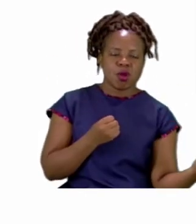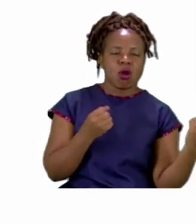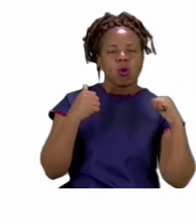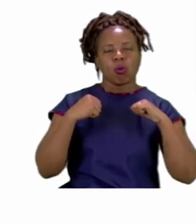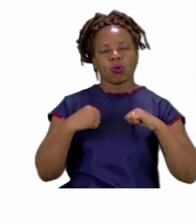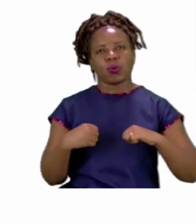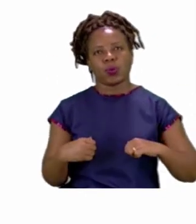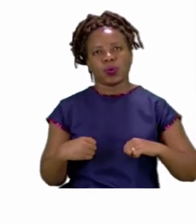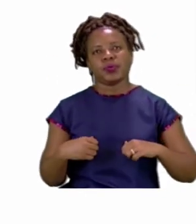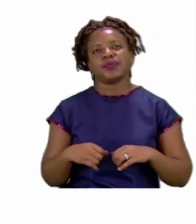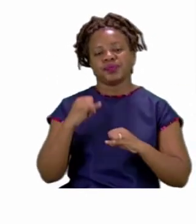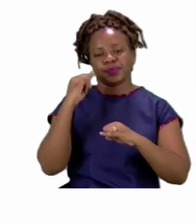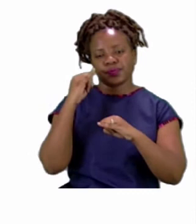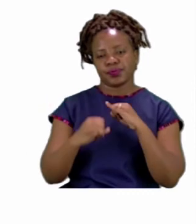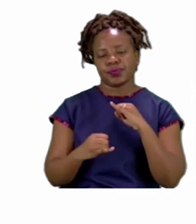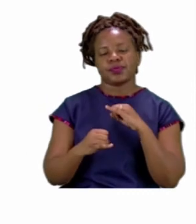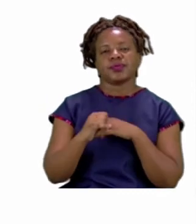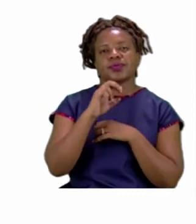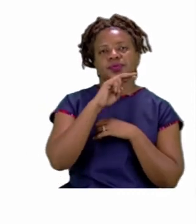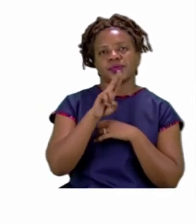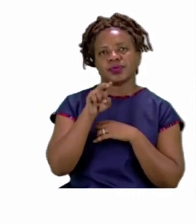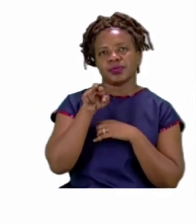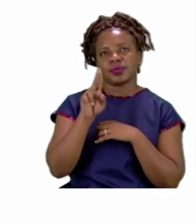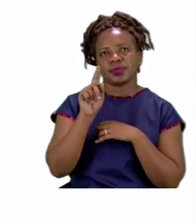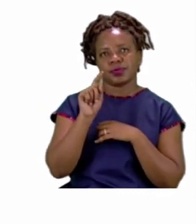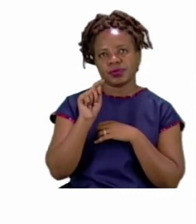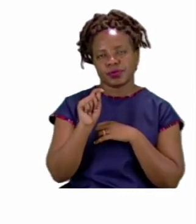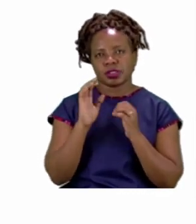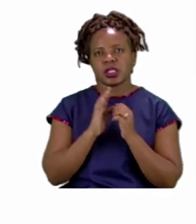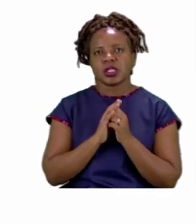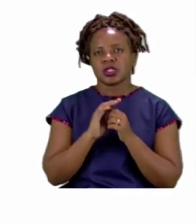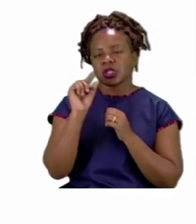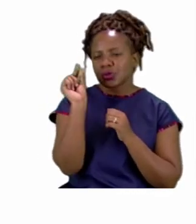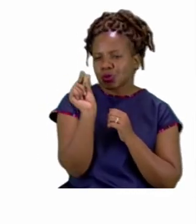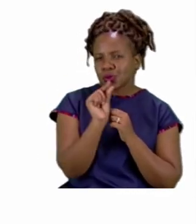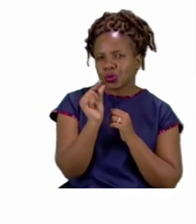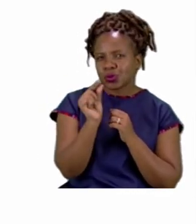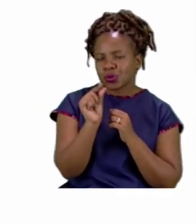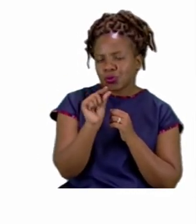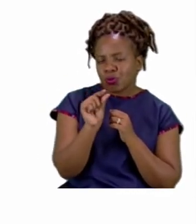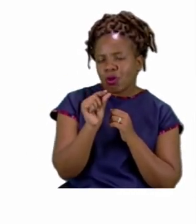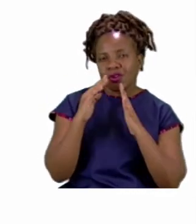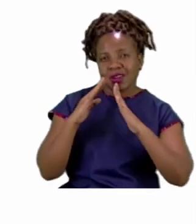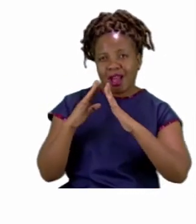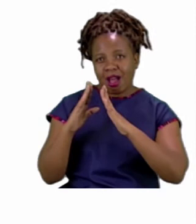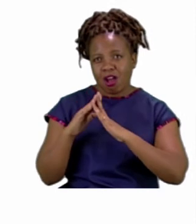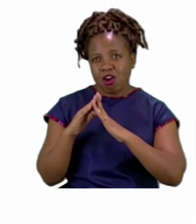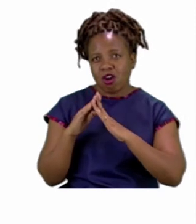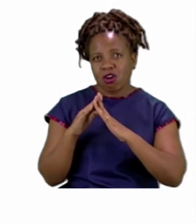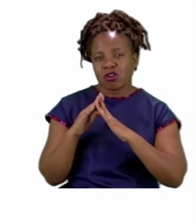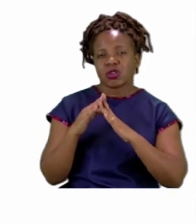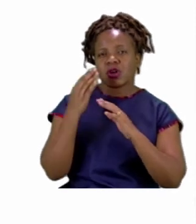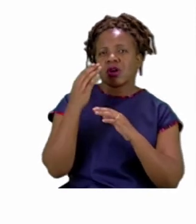lastly, the word hut. A hut is a type of house that is made up of clay or